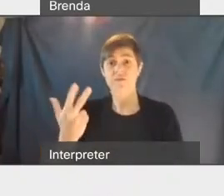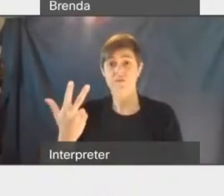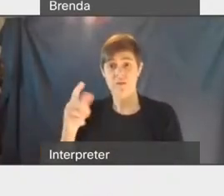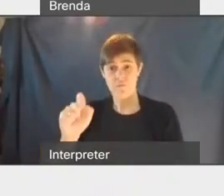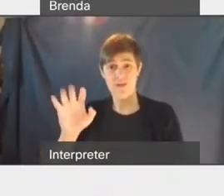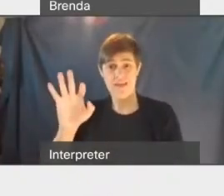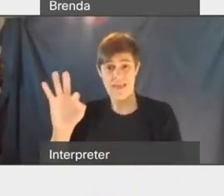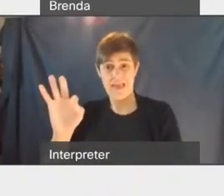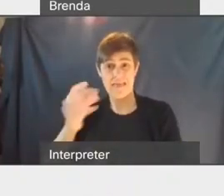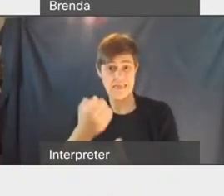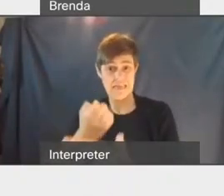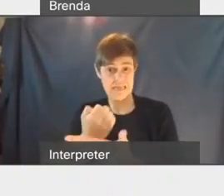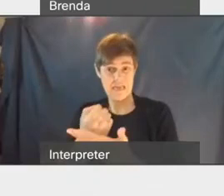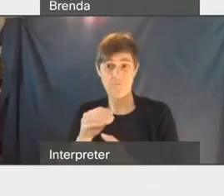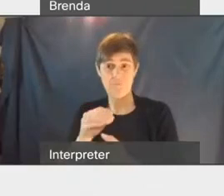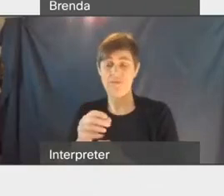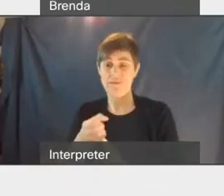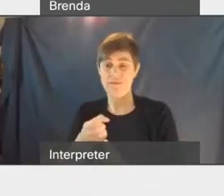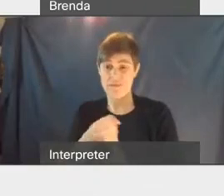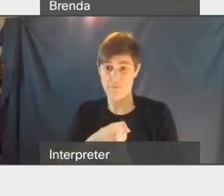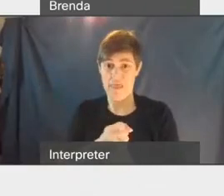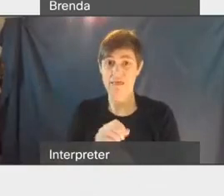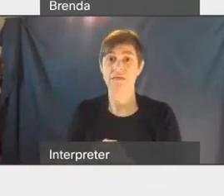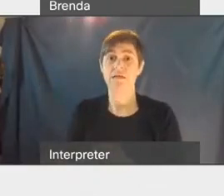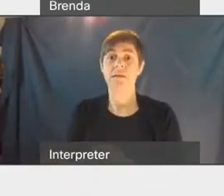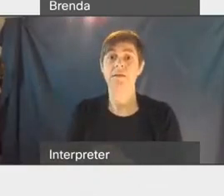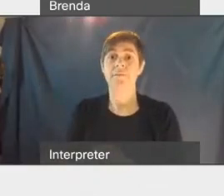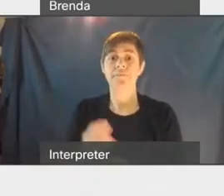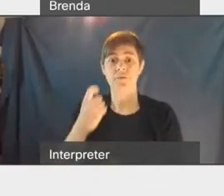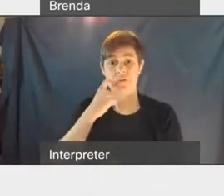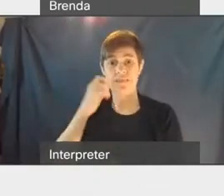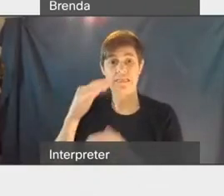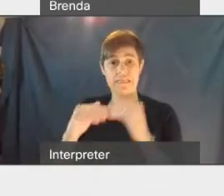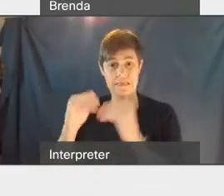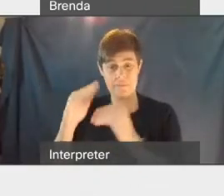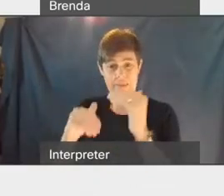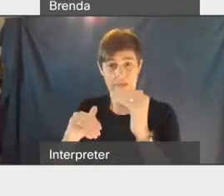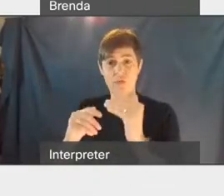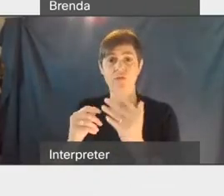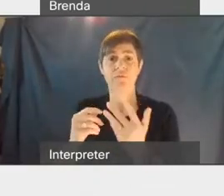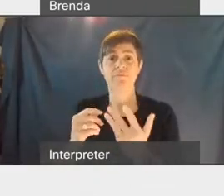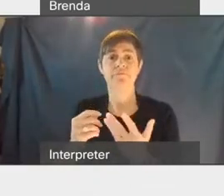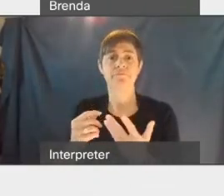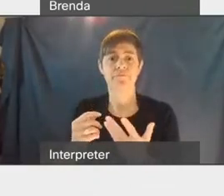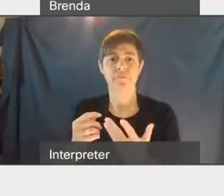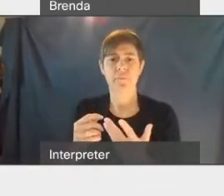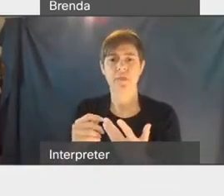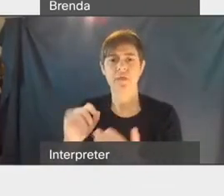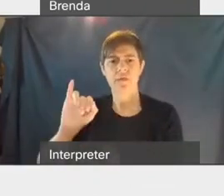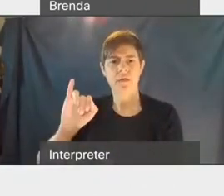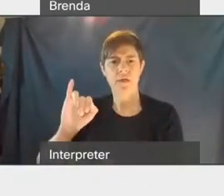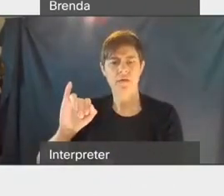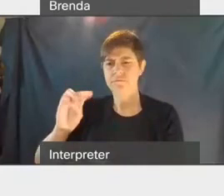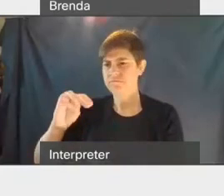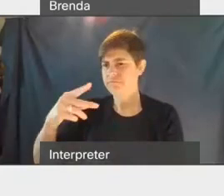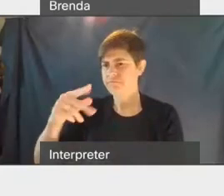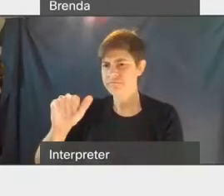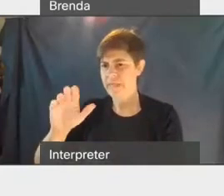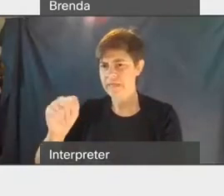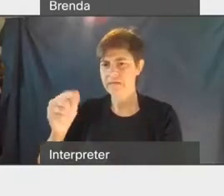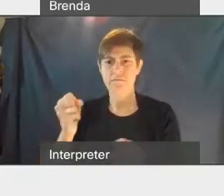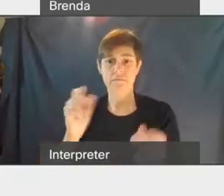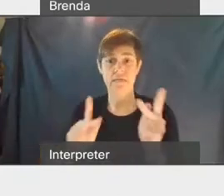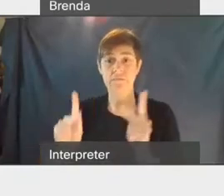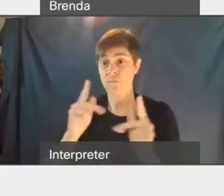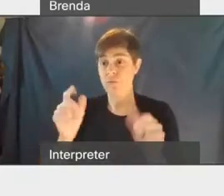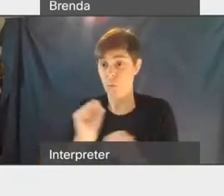impact. We just built NBATH. It will be coming online in the next year to year and a half. We have a lot of people who work